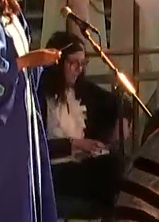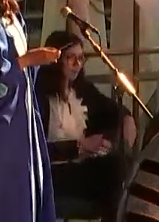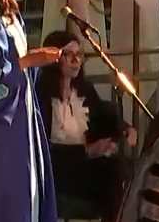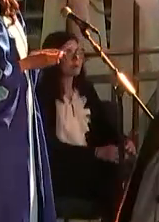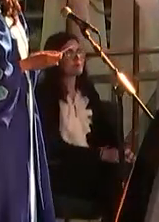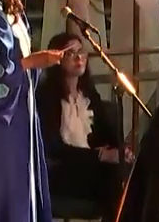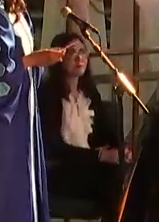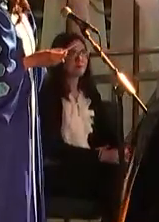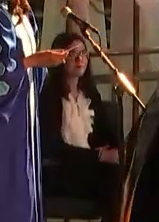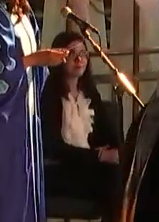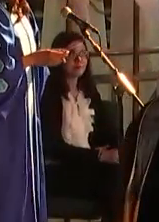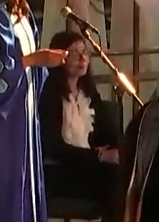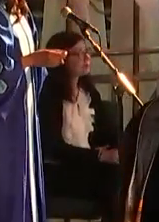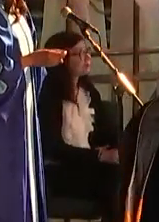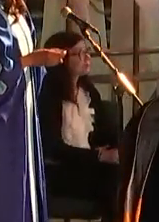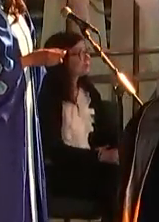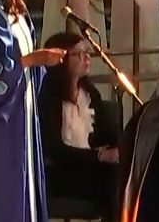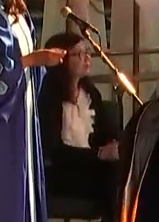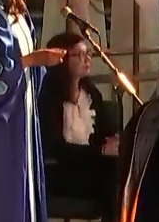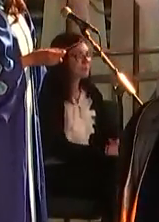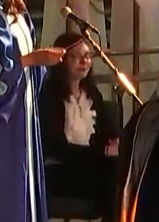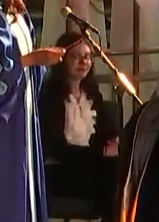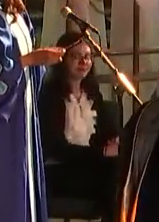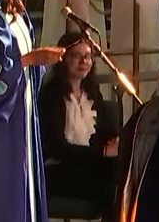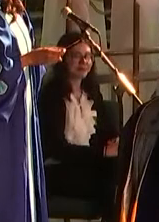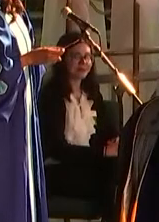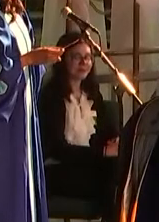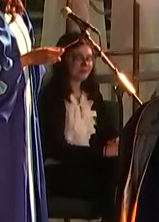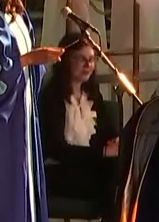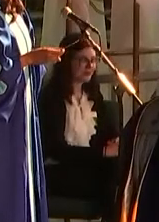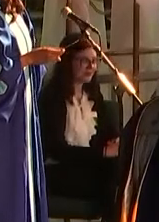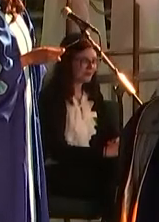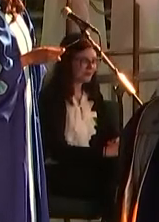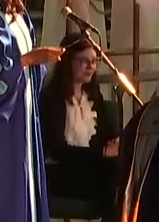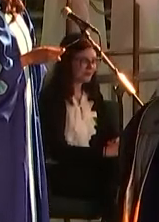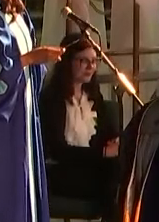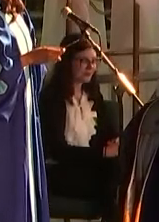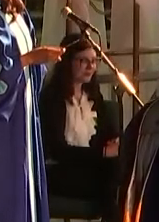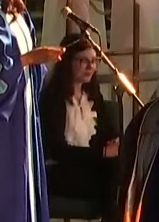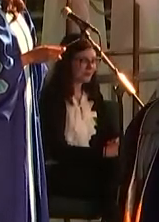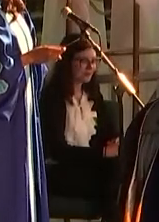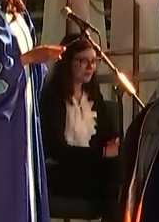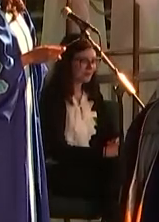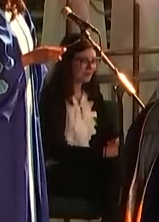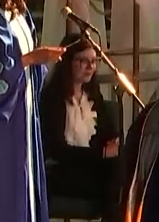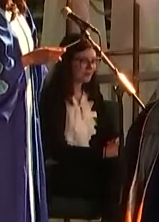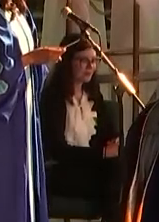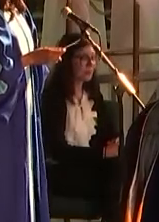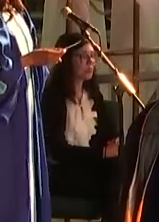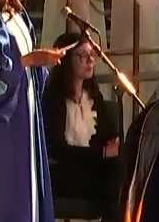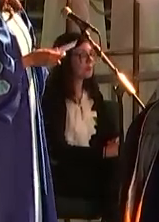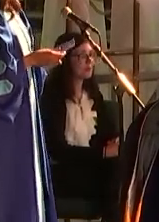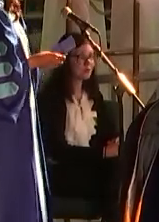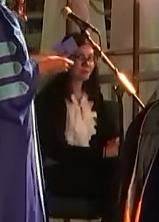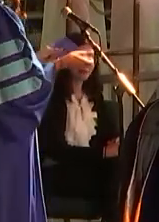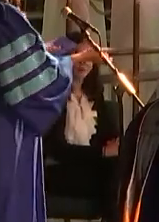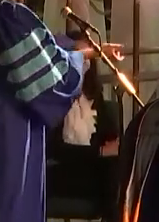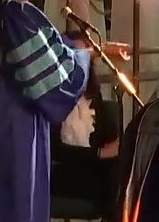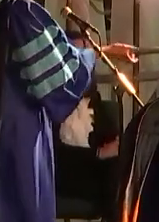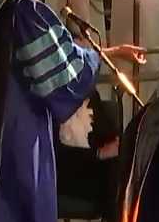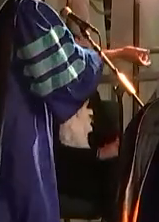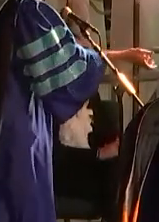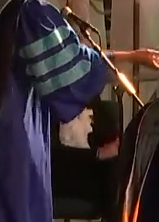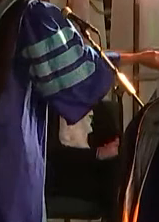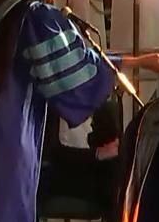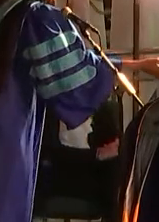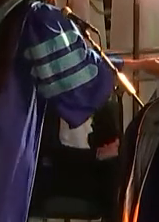Now announcing the candidates for graduation for Thanatology and Funeral Service Preparatory Certificate.